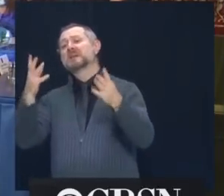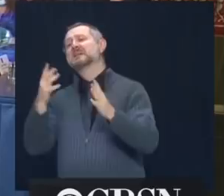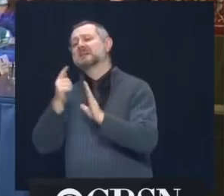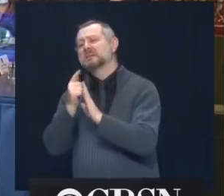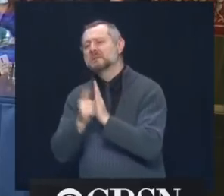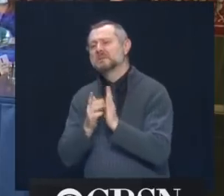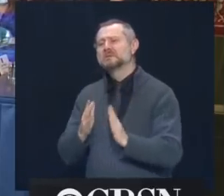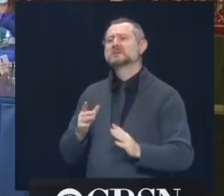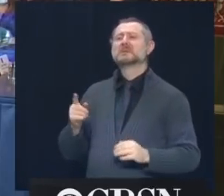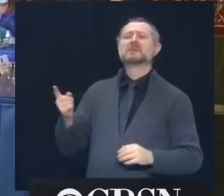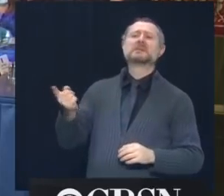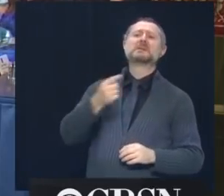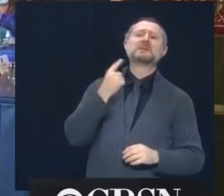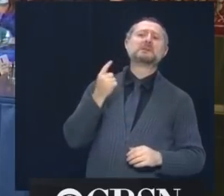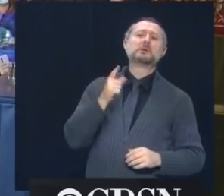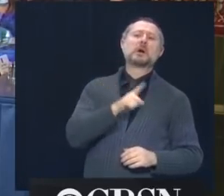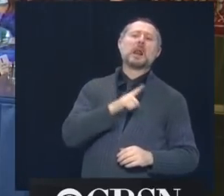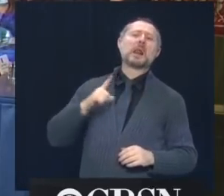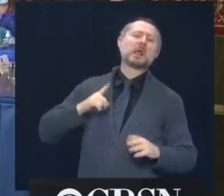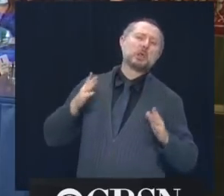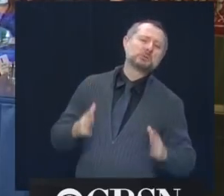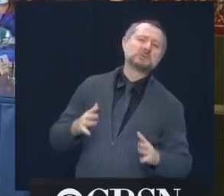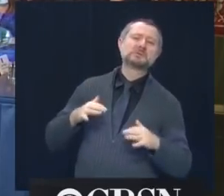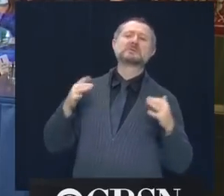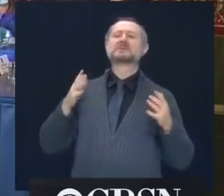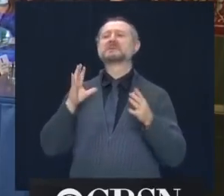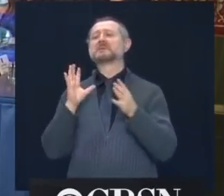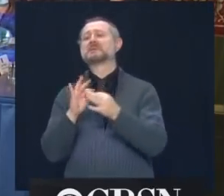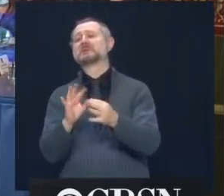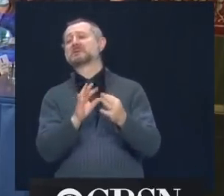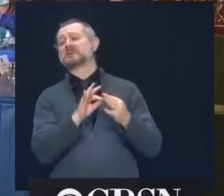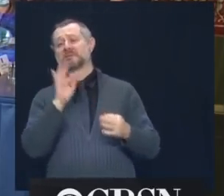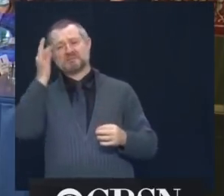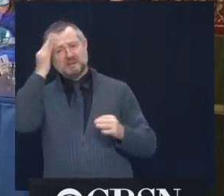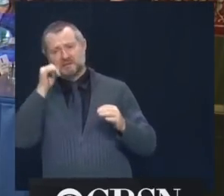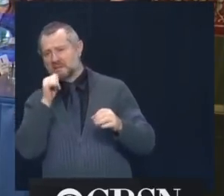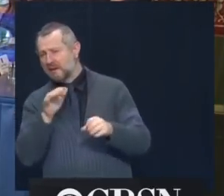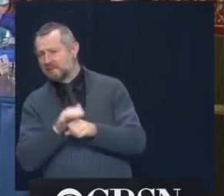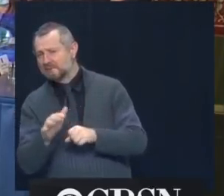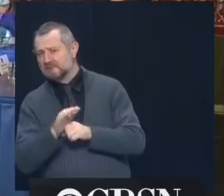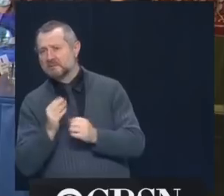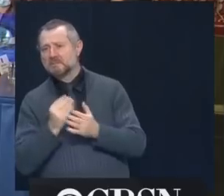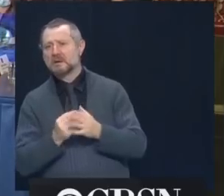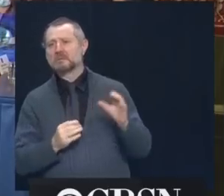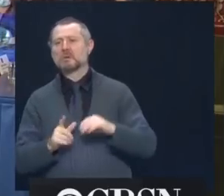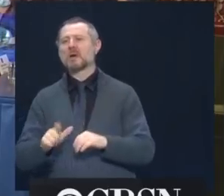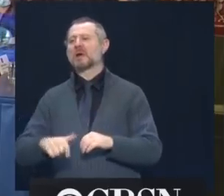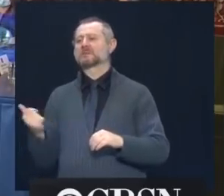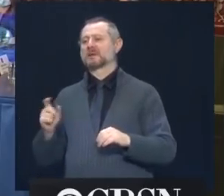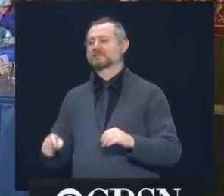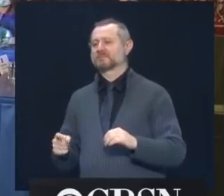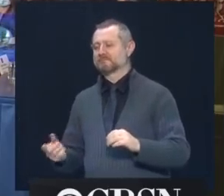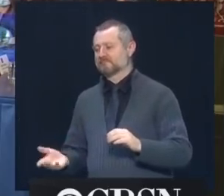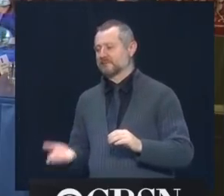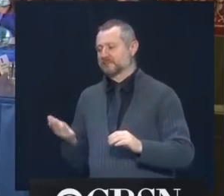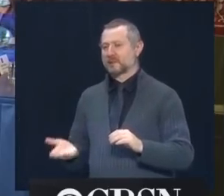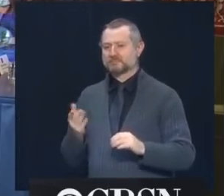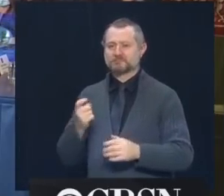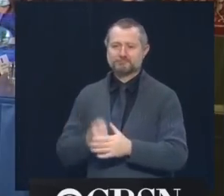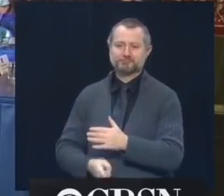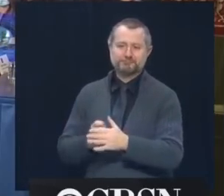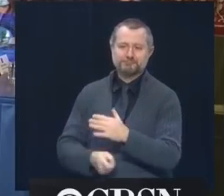policy groups say federal aid will not be enough and there should be other cost-saving measures implemented, such as raising